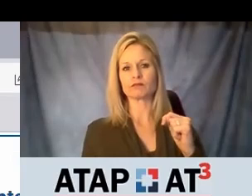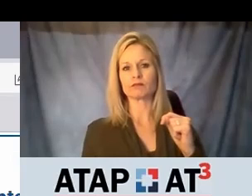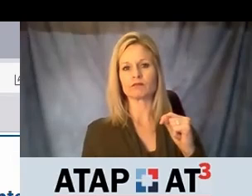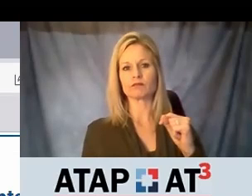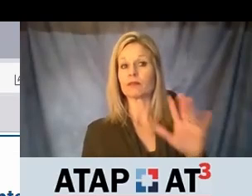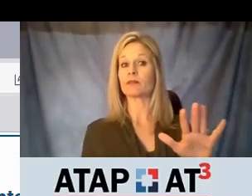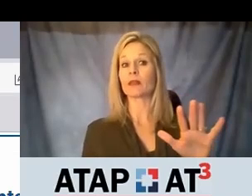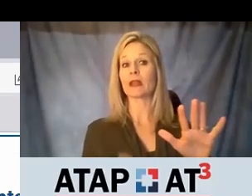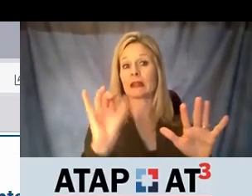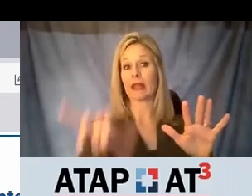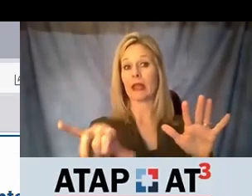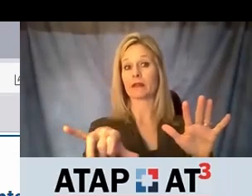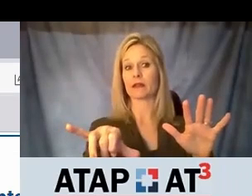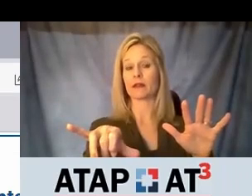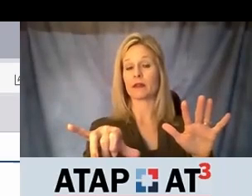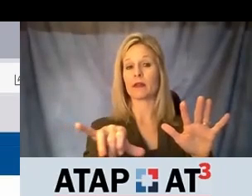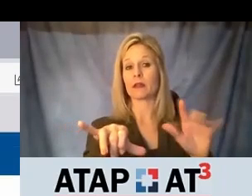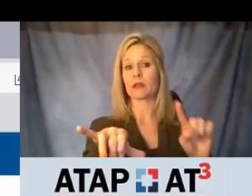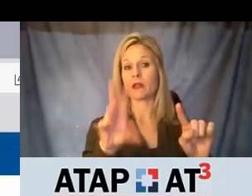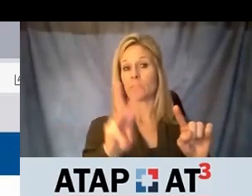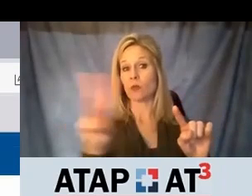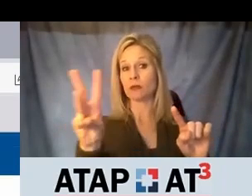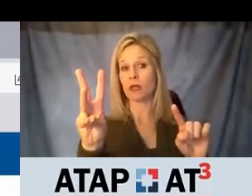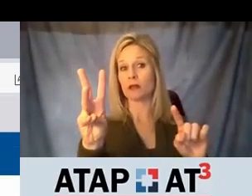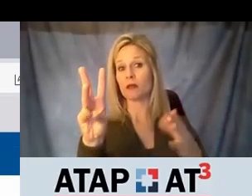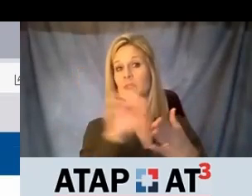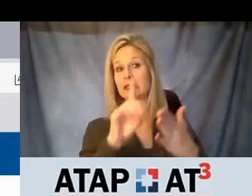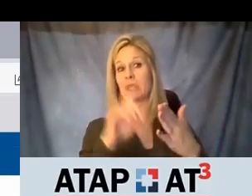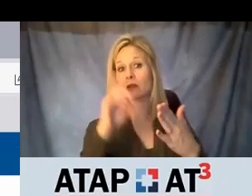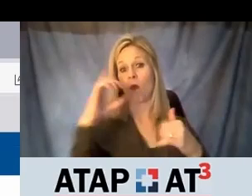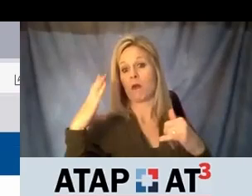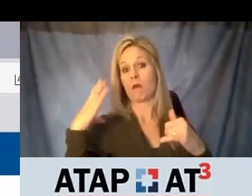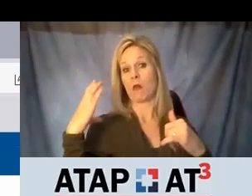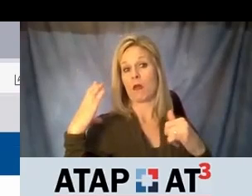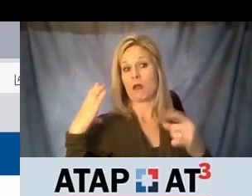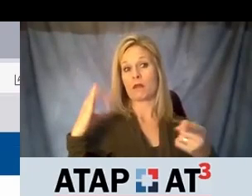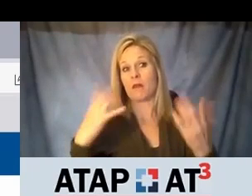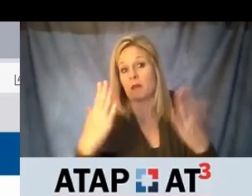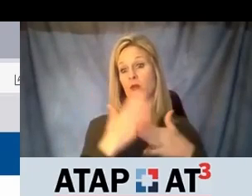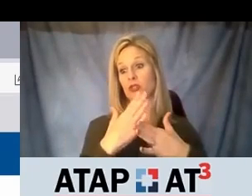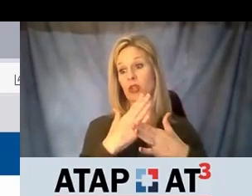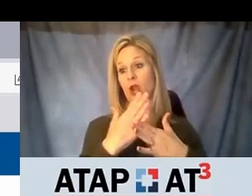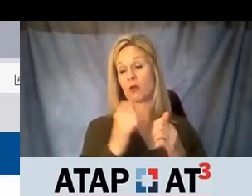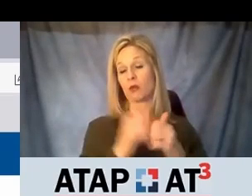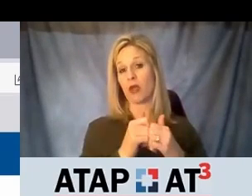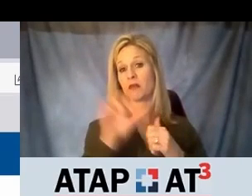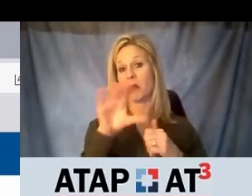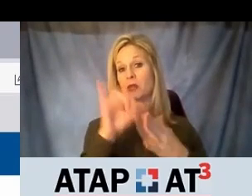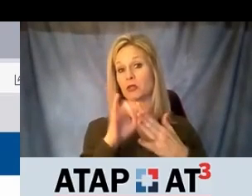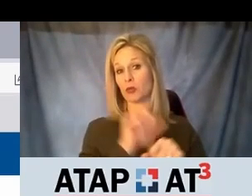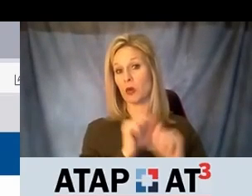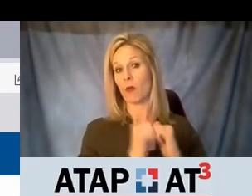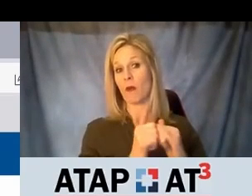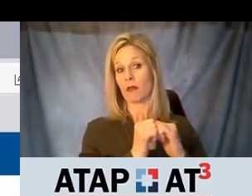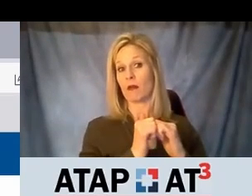So this is a website designed for employers that you might share with the employers that you work with, who